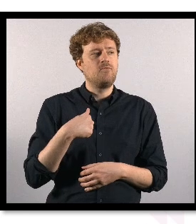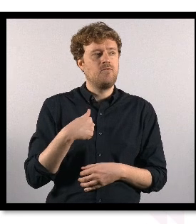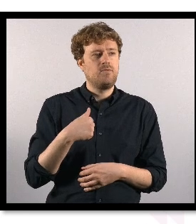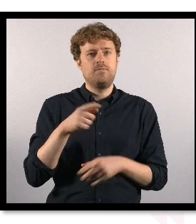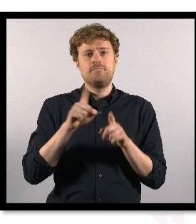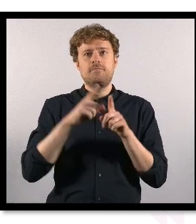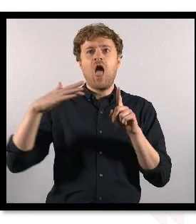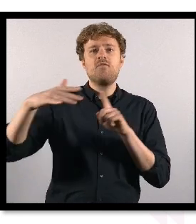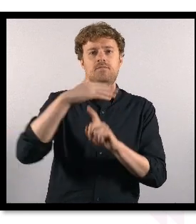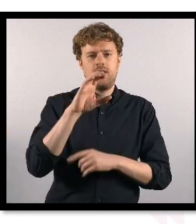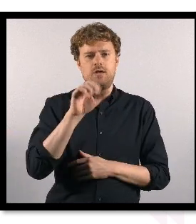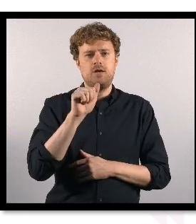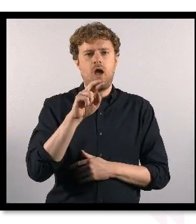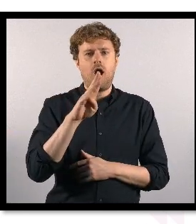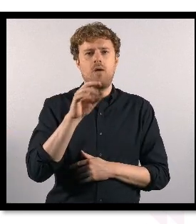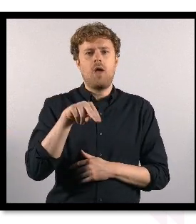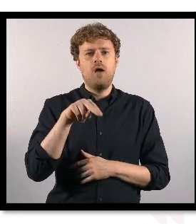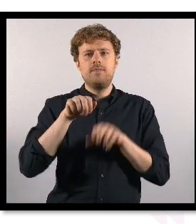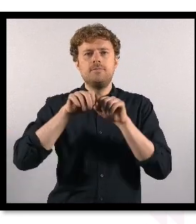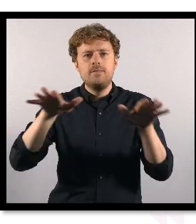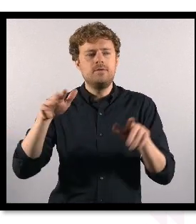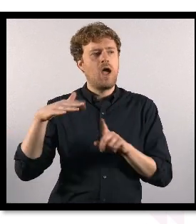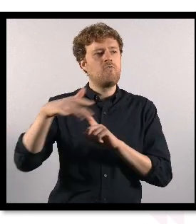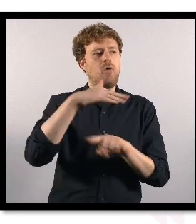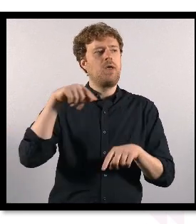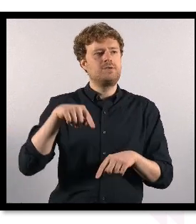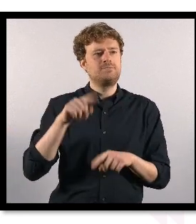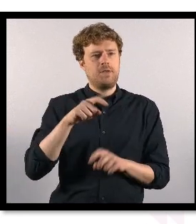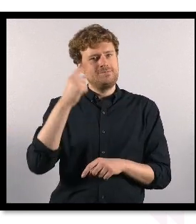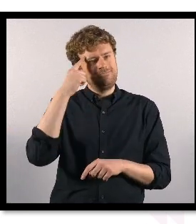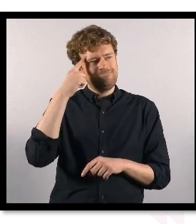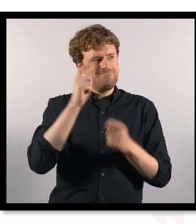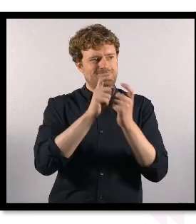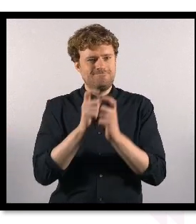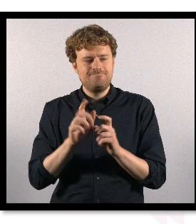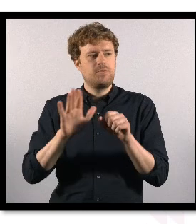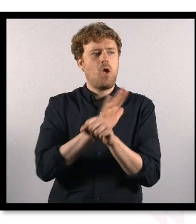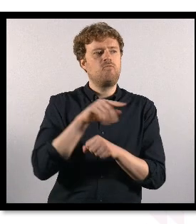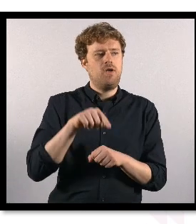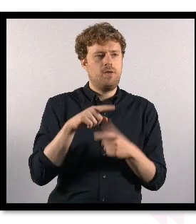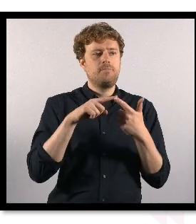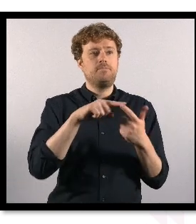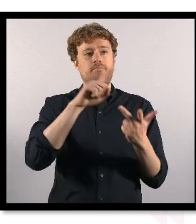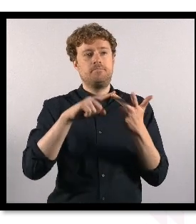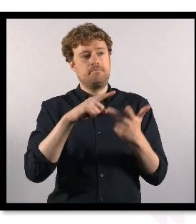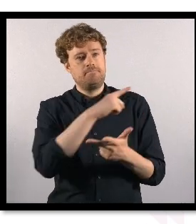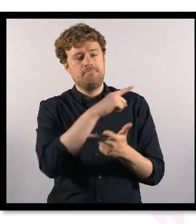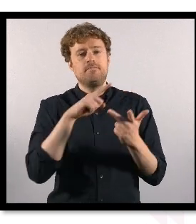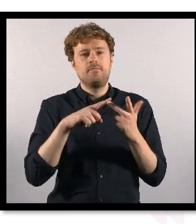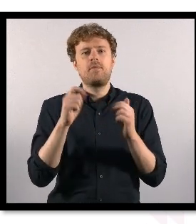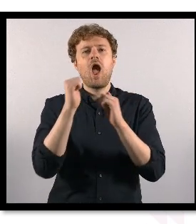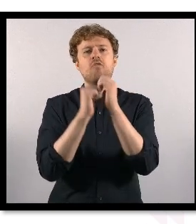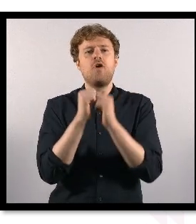for a while now, and we're surfacing this back to the community once again, hopefully to encourage more contributions and movement within this area.